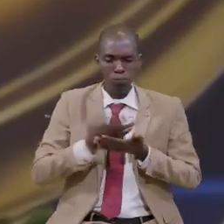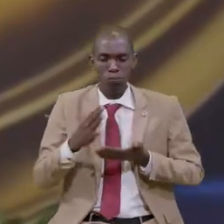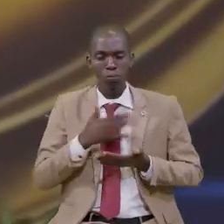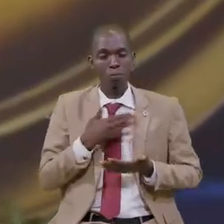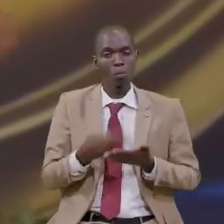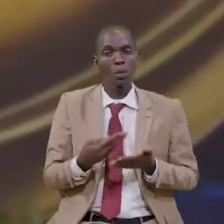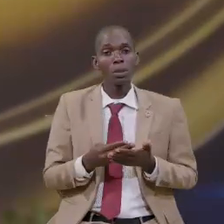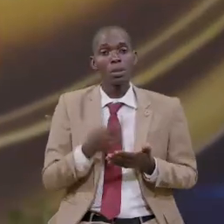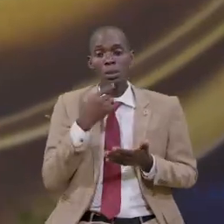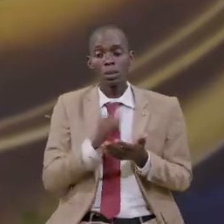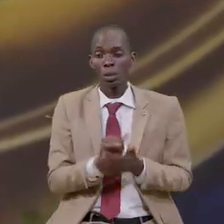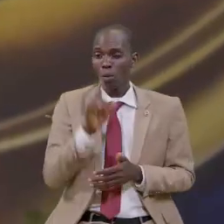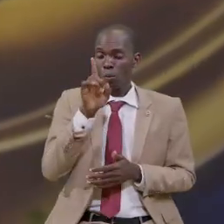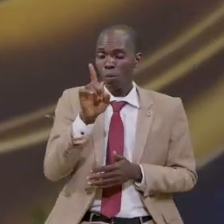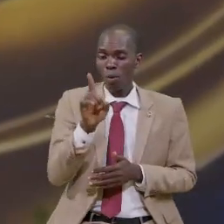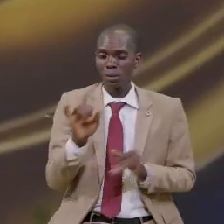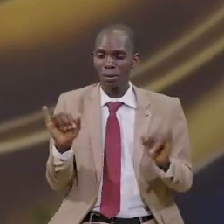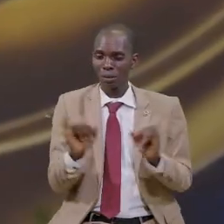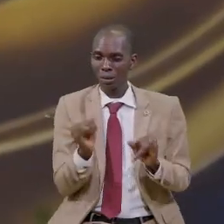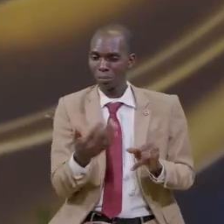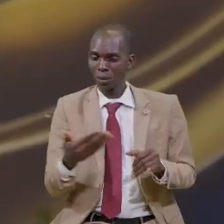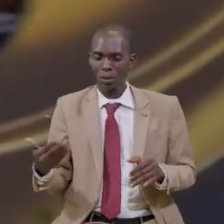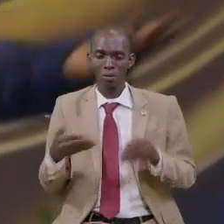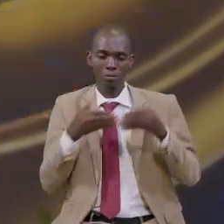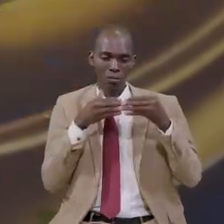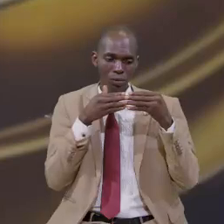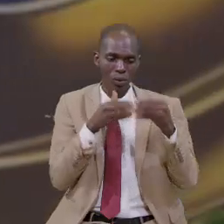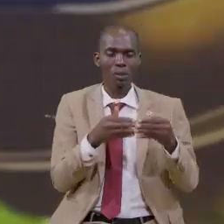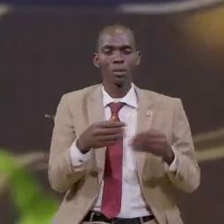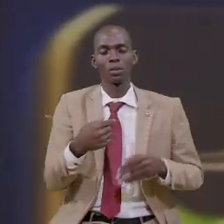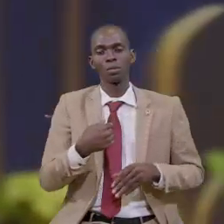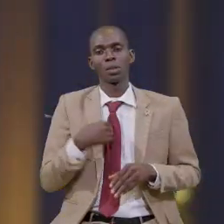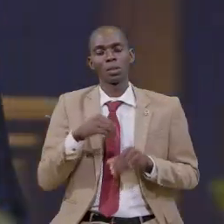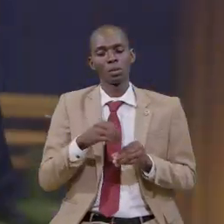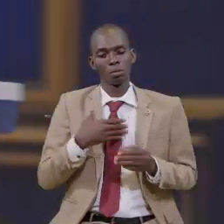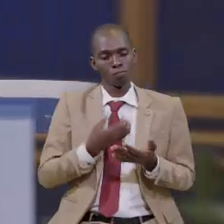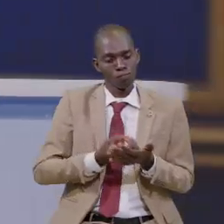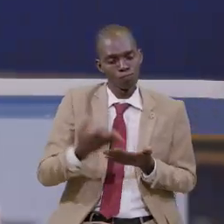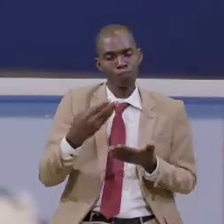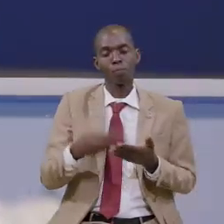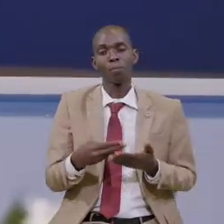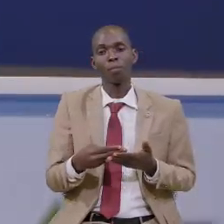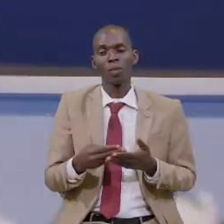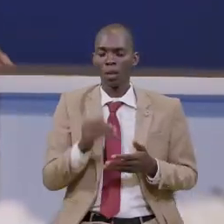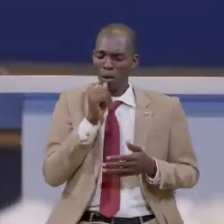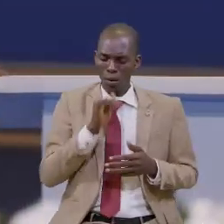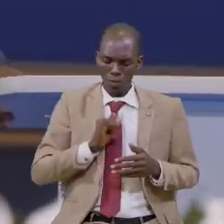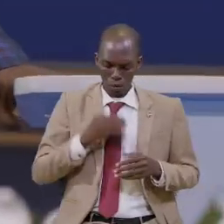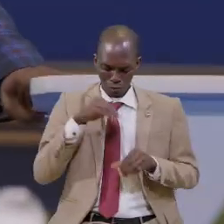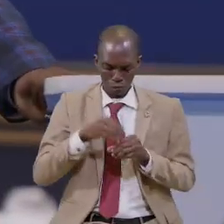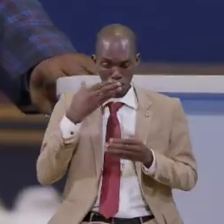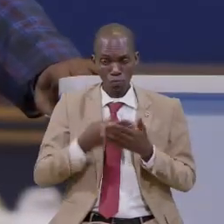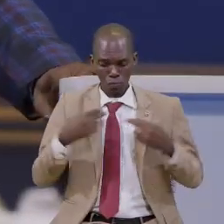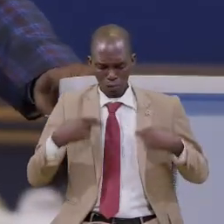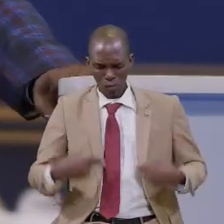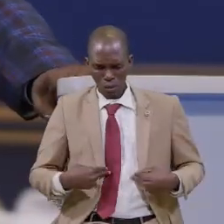this one thing guides me. Am I healthy? Am I strong? And do I still